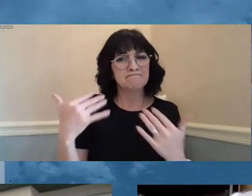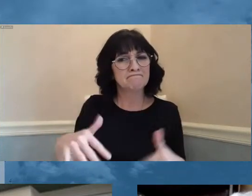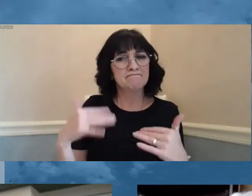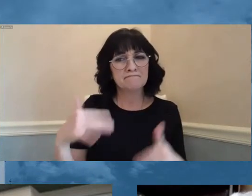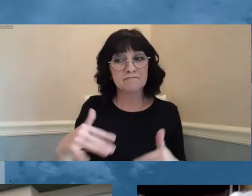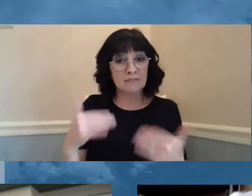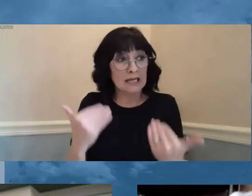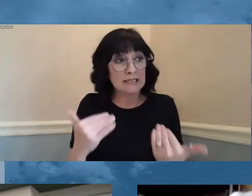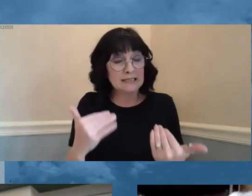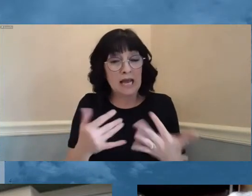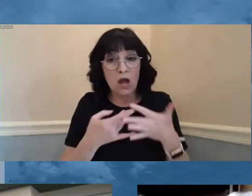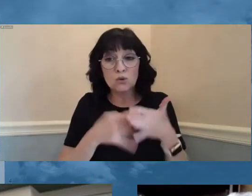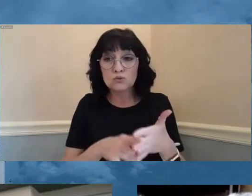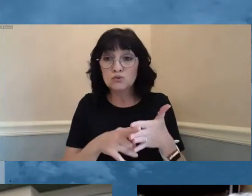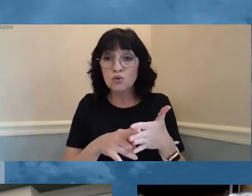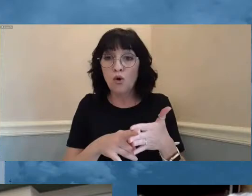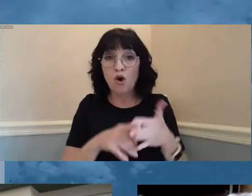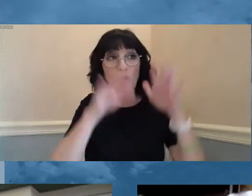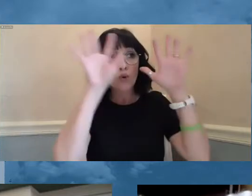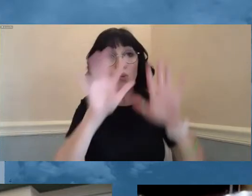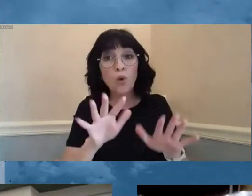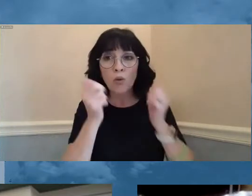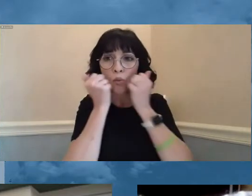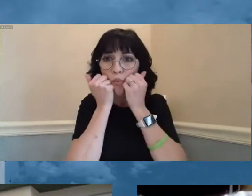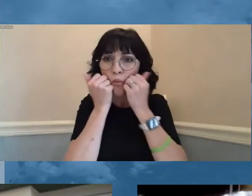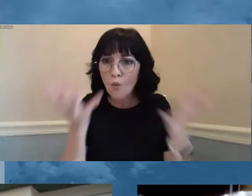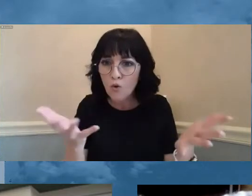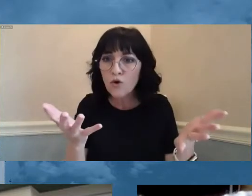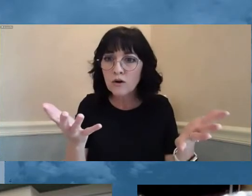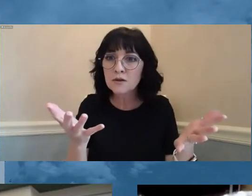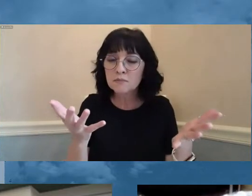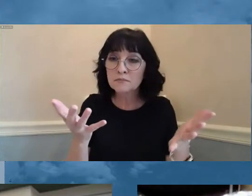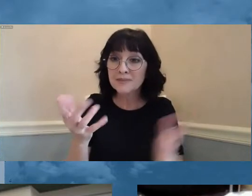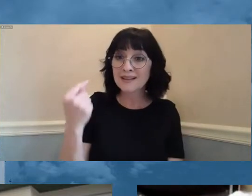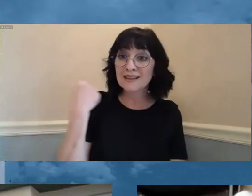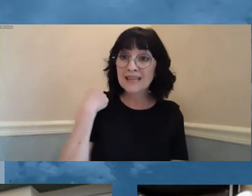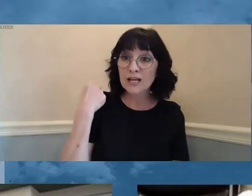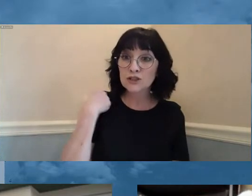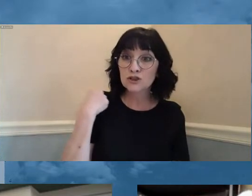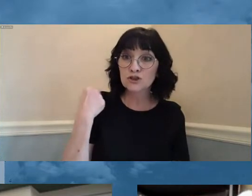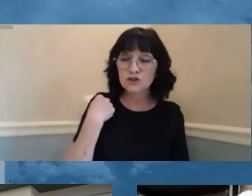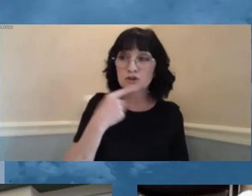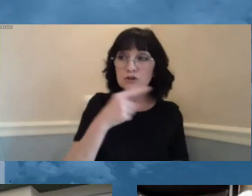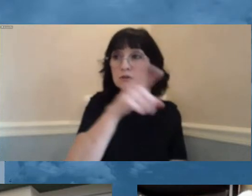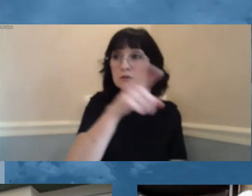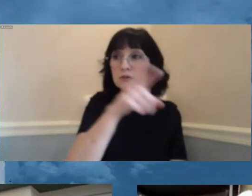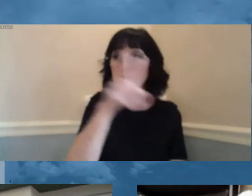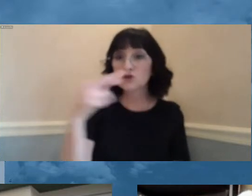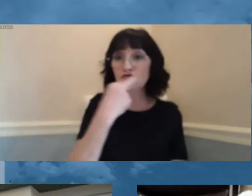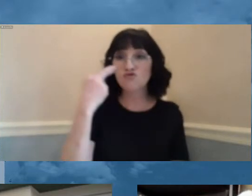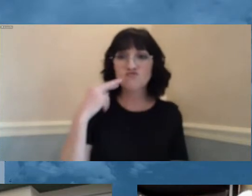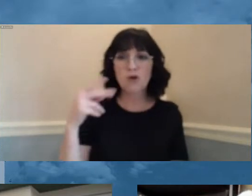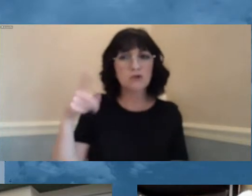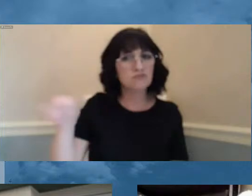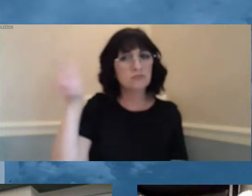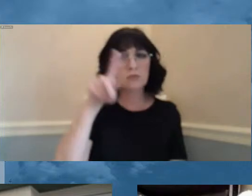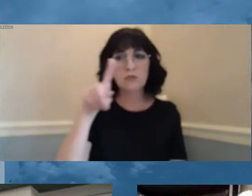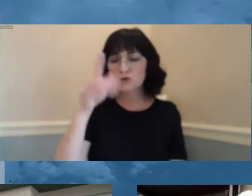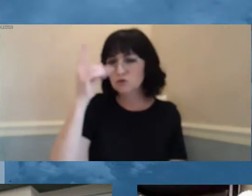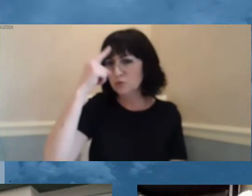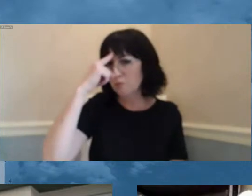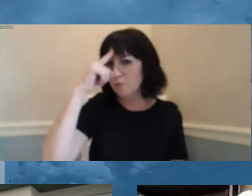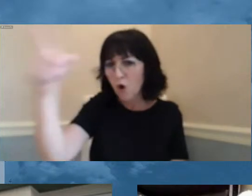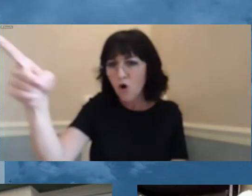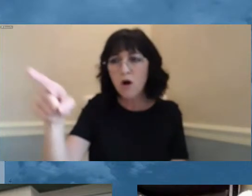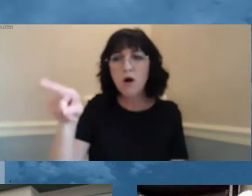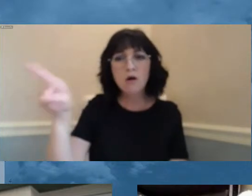weather. Restaurants have last year took great advantage of outdoor dining and outdoor spaces. And I know